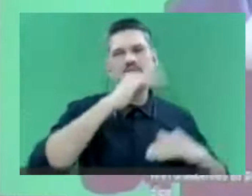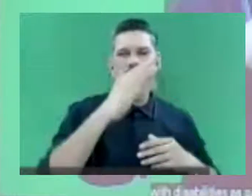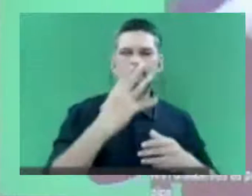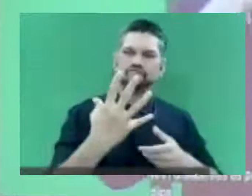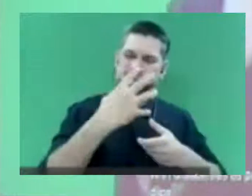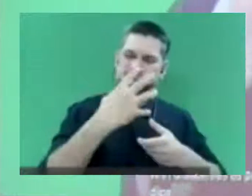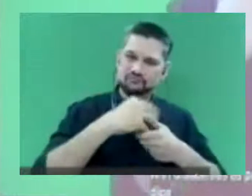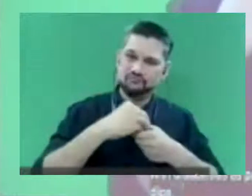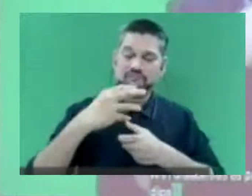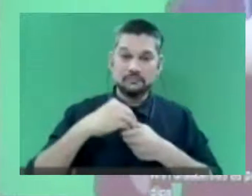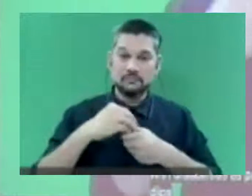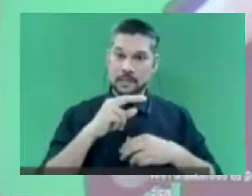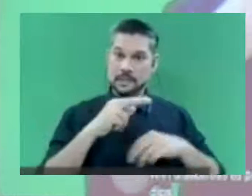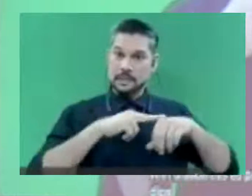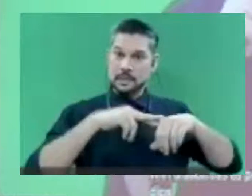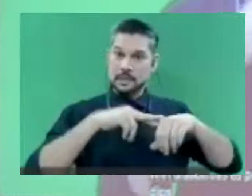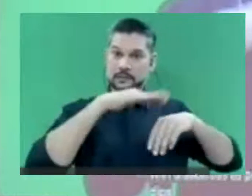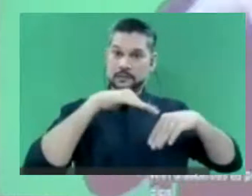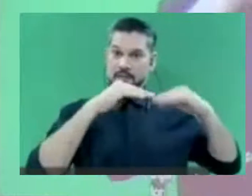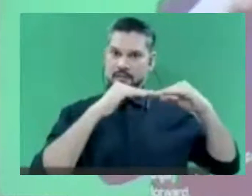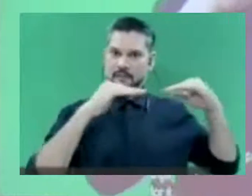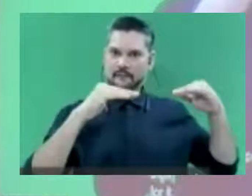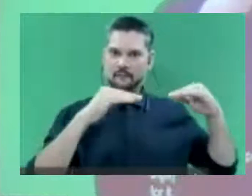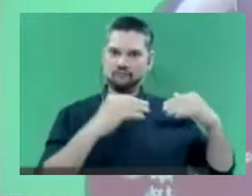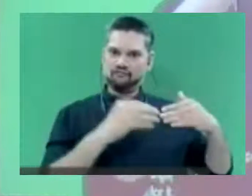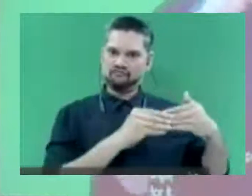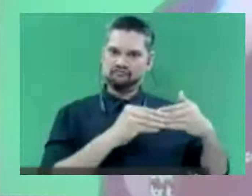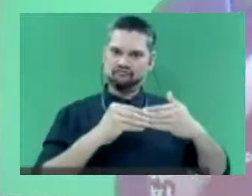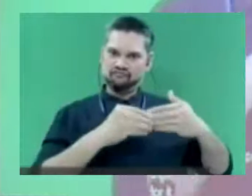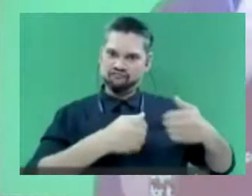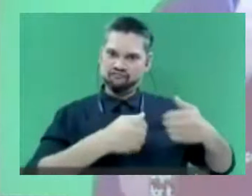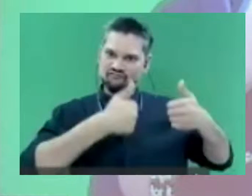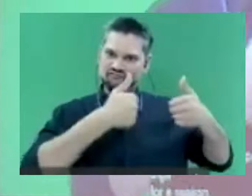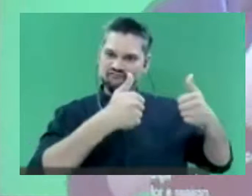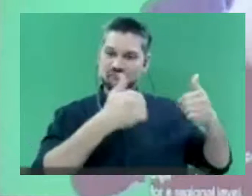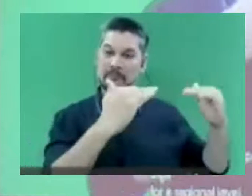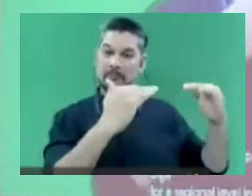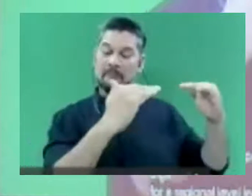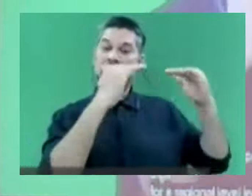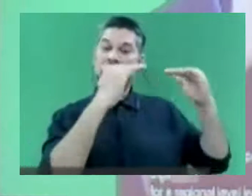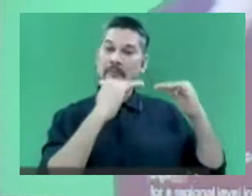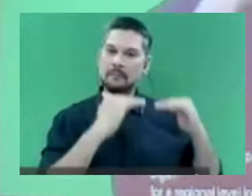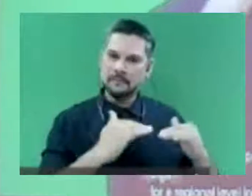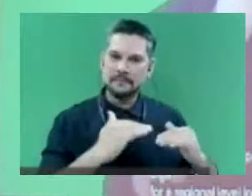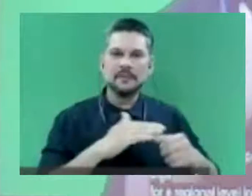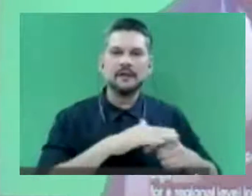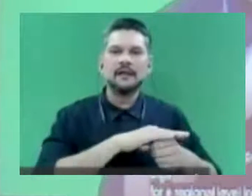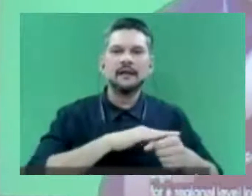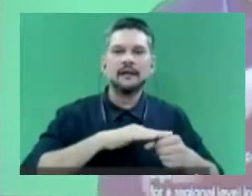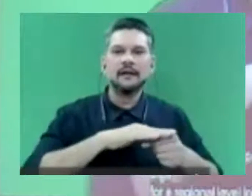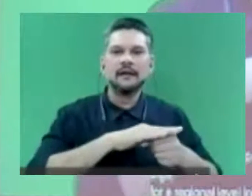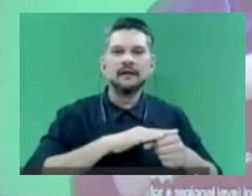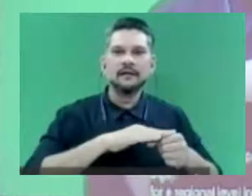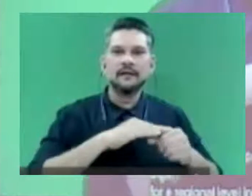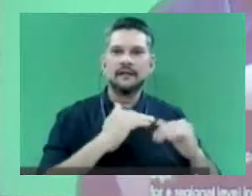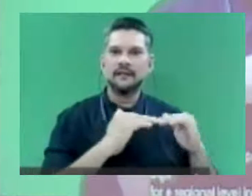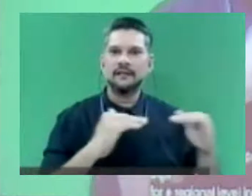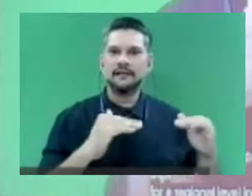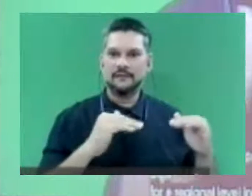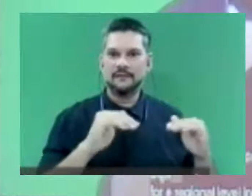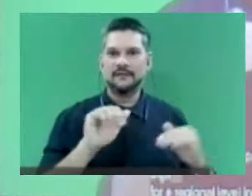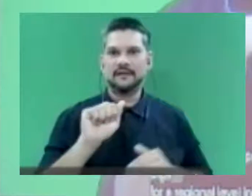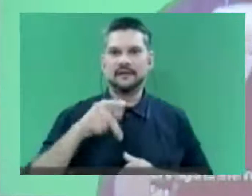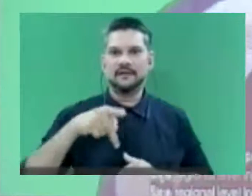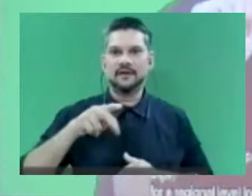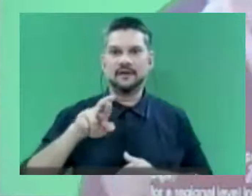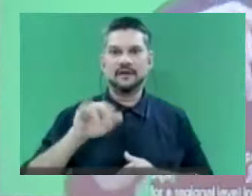level leadership, then we can go for a regional level leadership, such as APrIGF, APSIG,